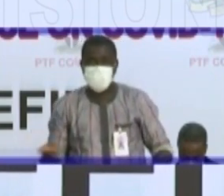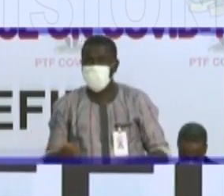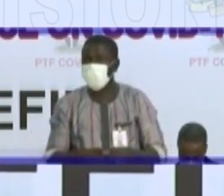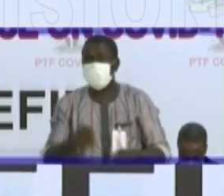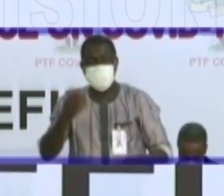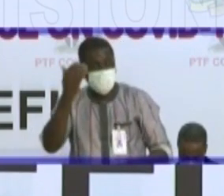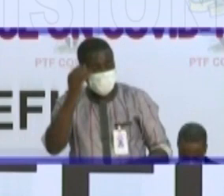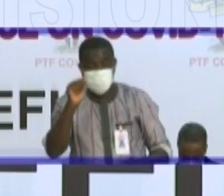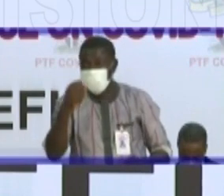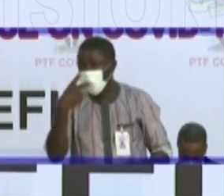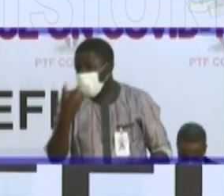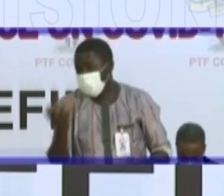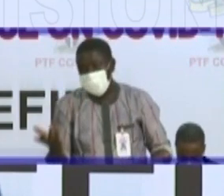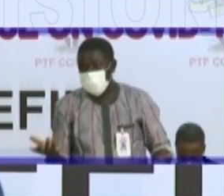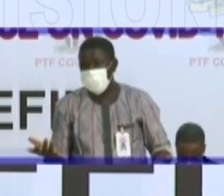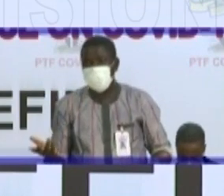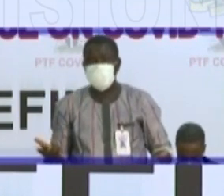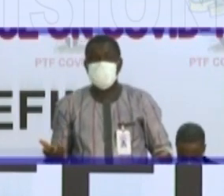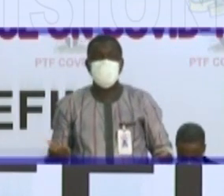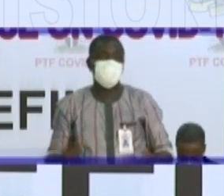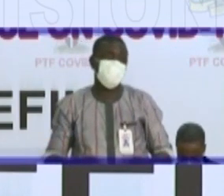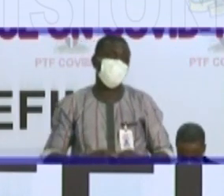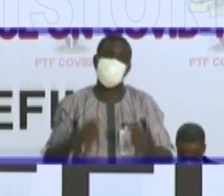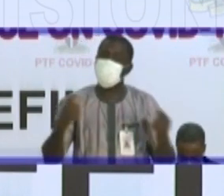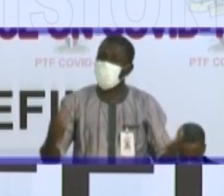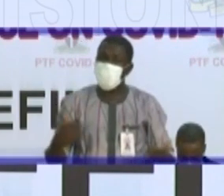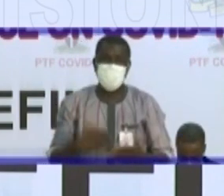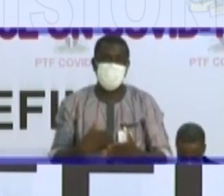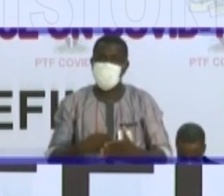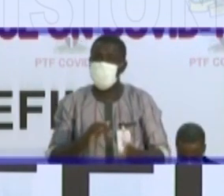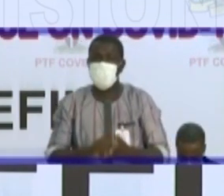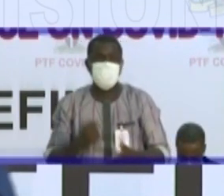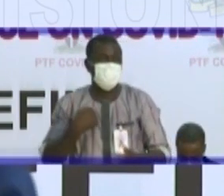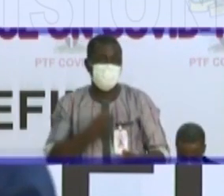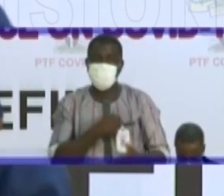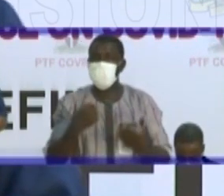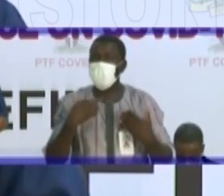as you can see, the huge amounts of money that we're having